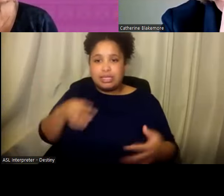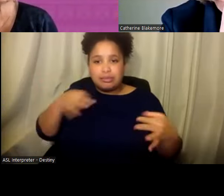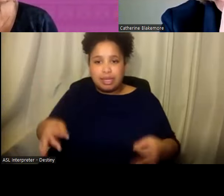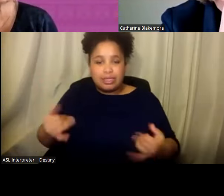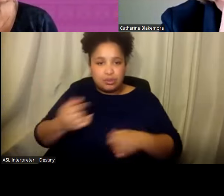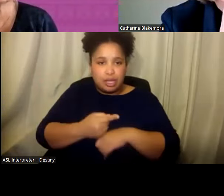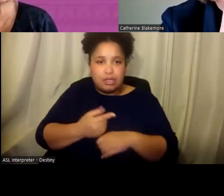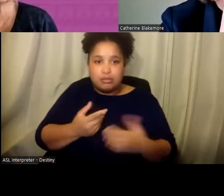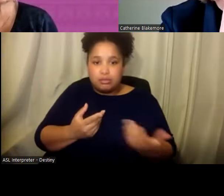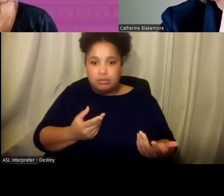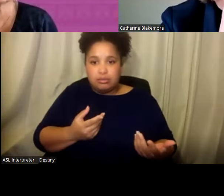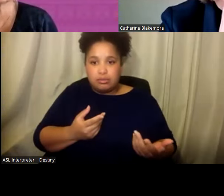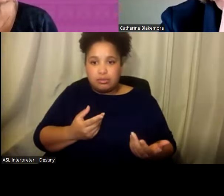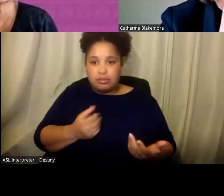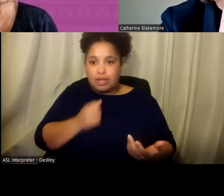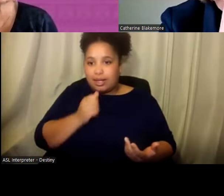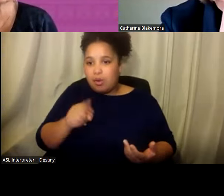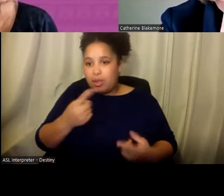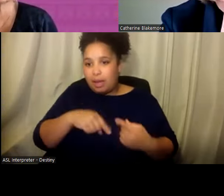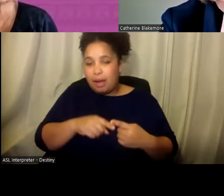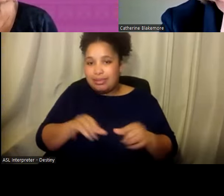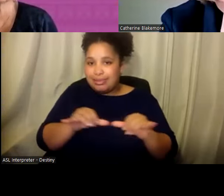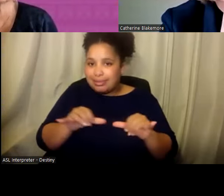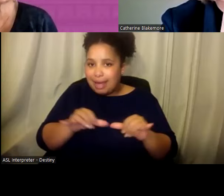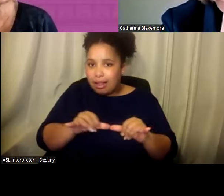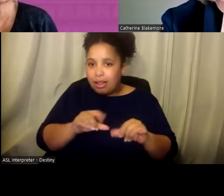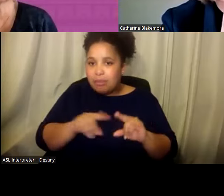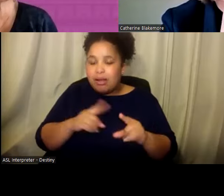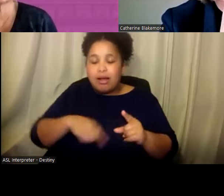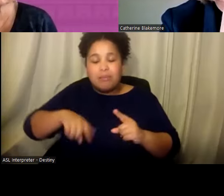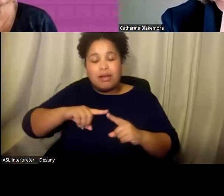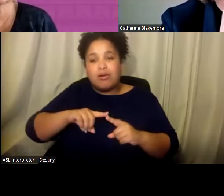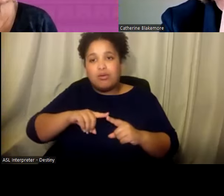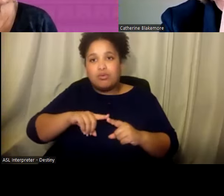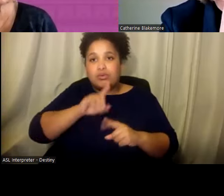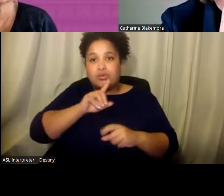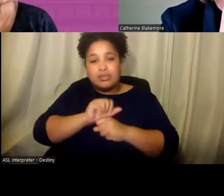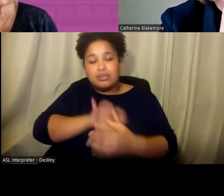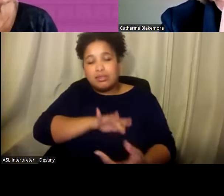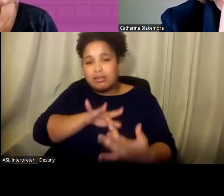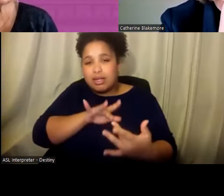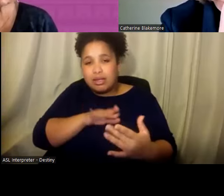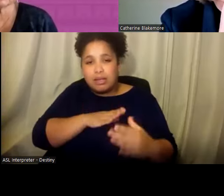today, it's not only about scale, but it's about really reaching the communities that need the services